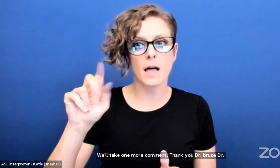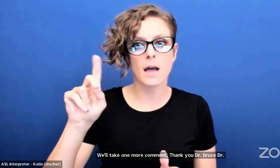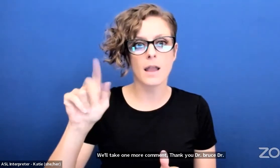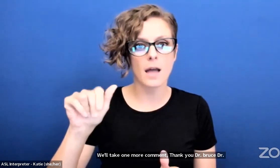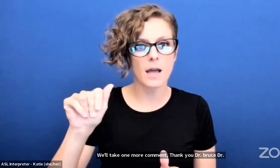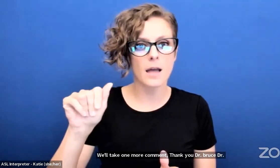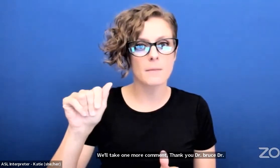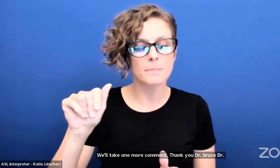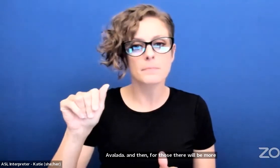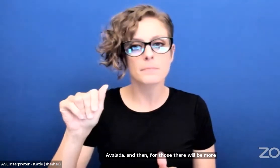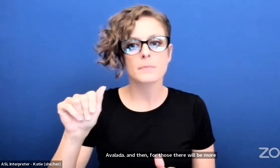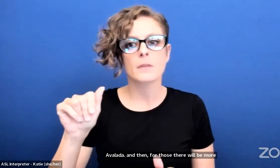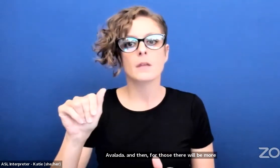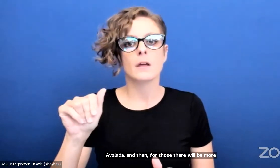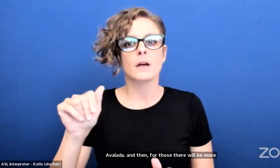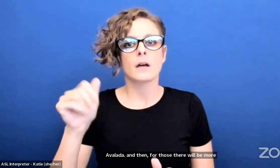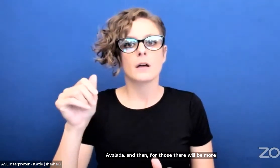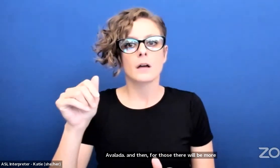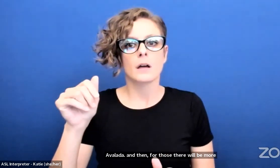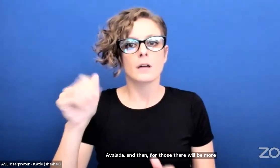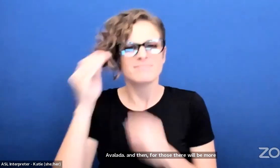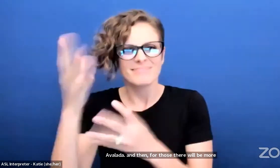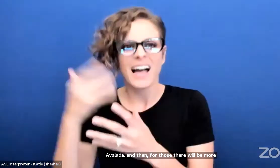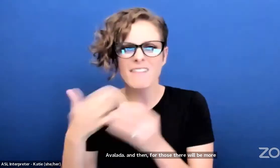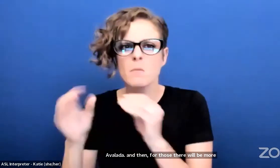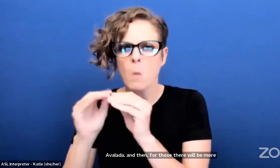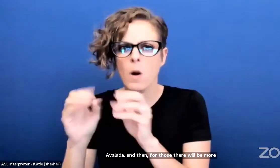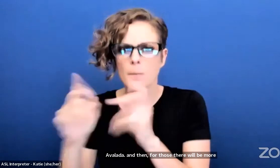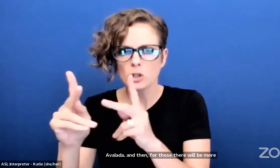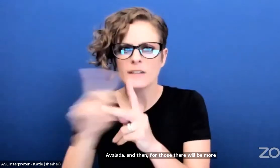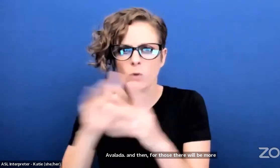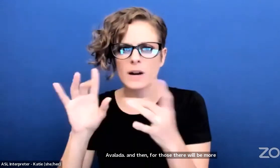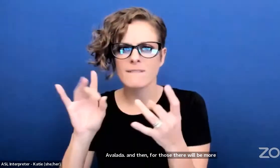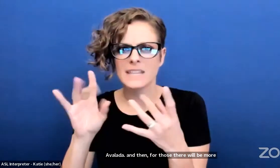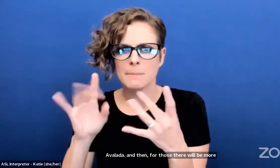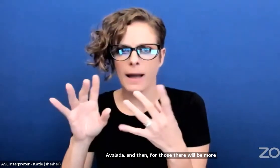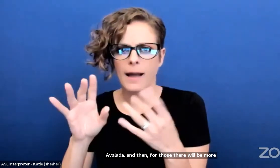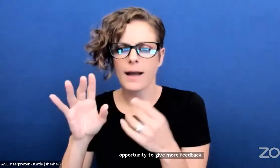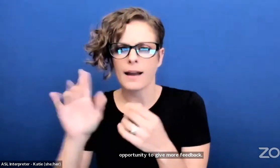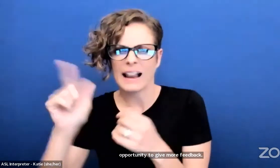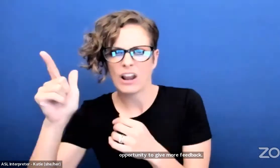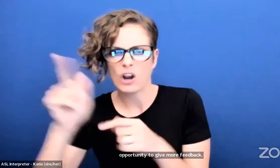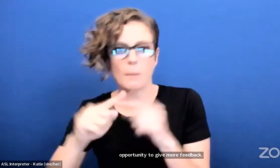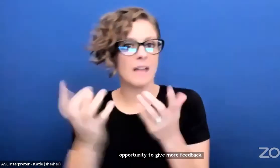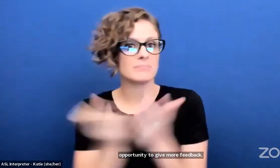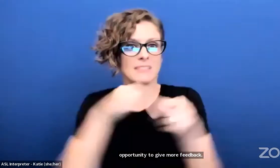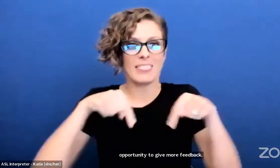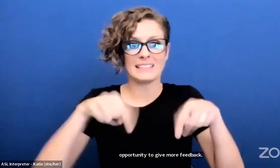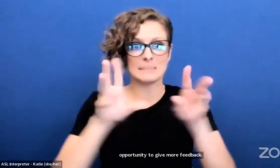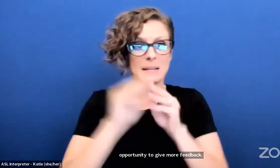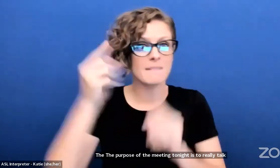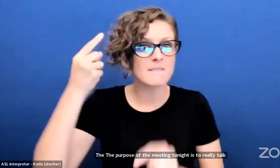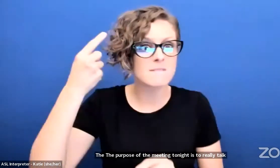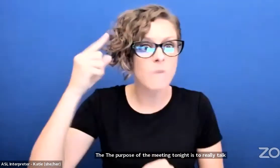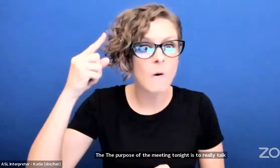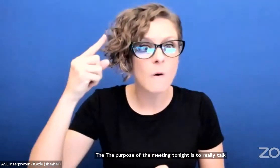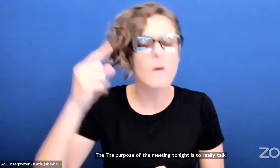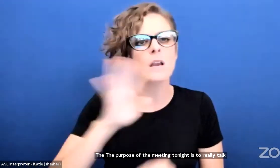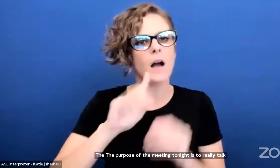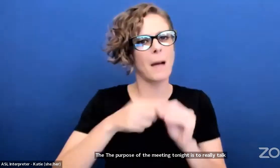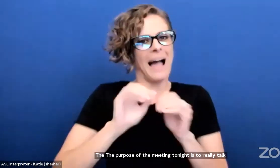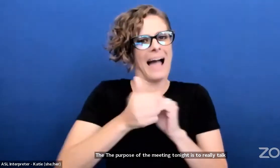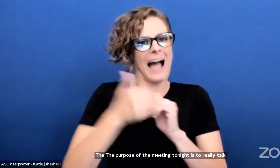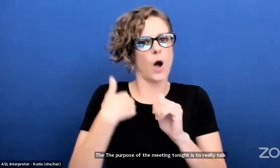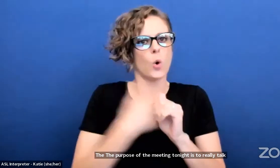more opportunity to give more feedback. The purpose of the meeting tonight is to really talk about how we are adjusting